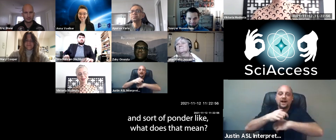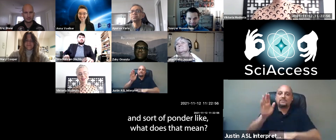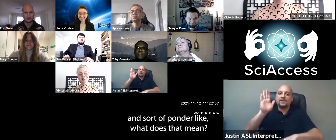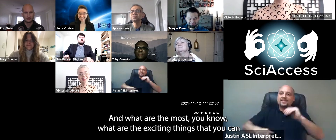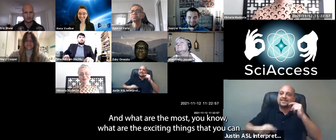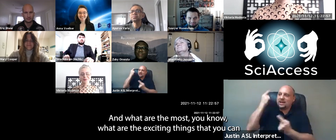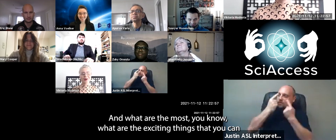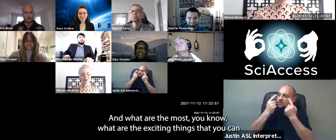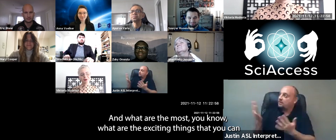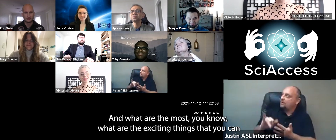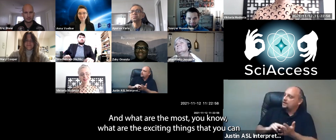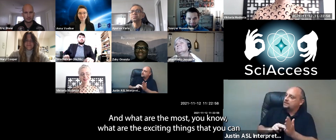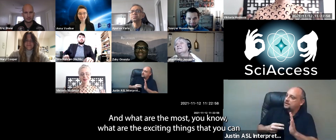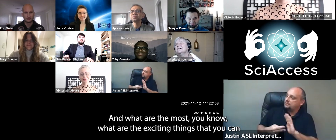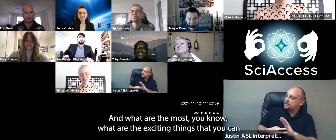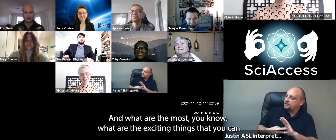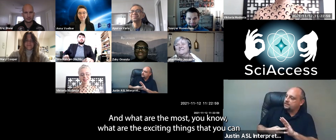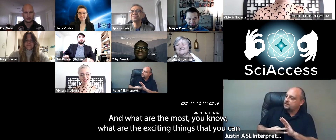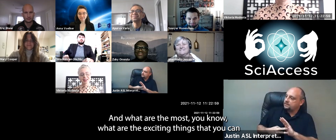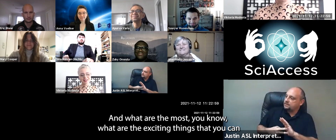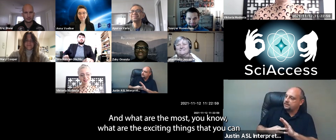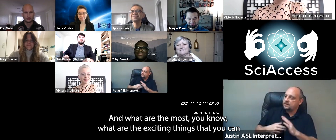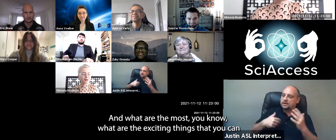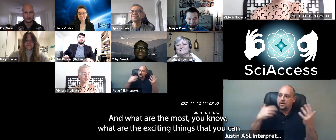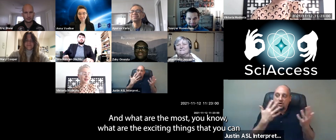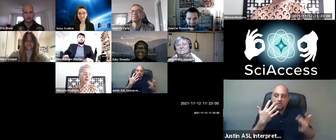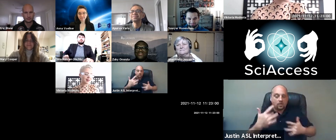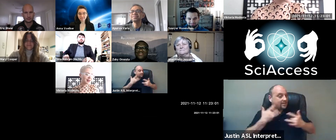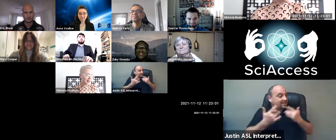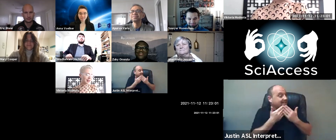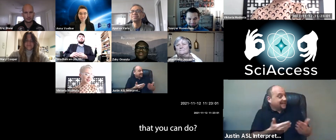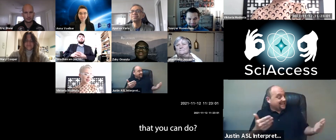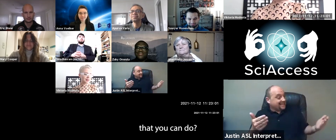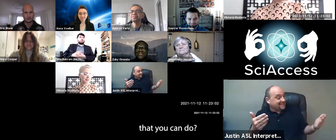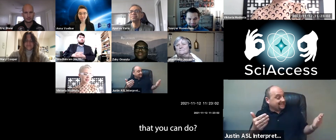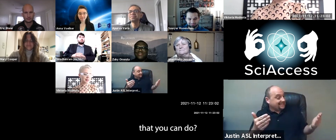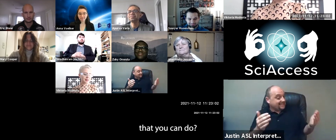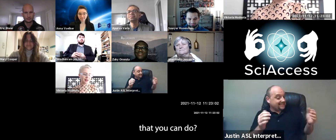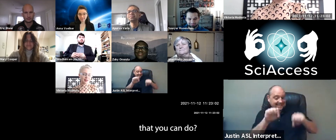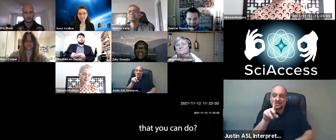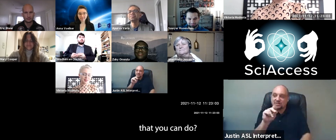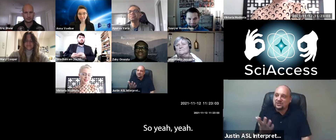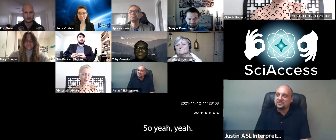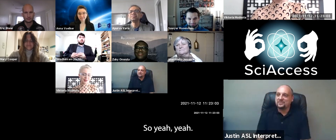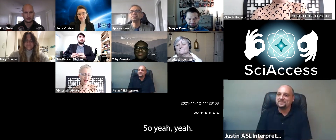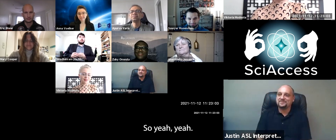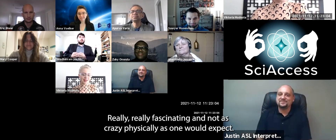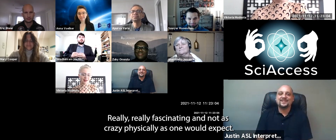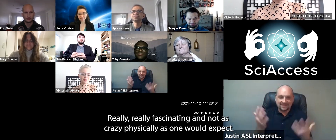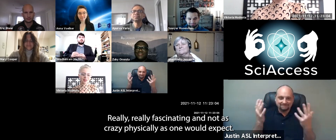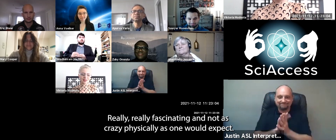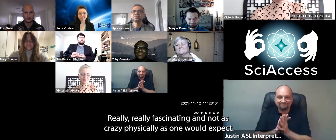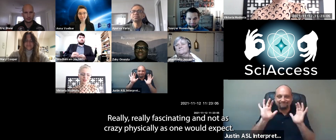does that mean? And what are the most, what are the exciting things that you can do? So